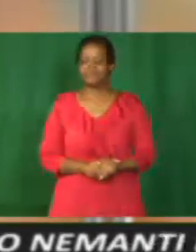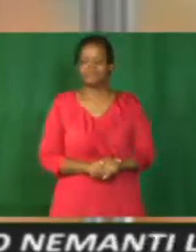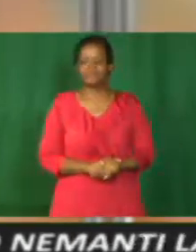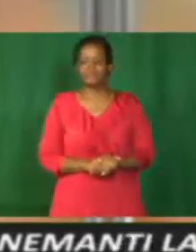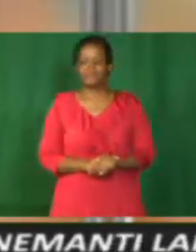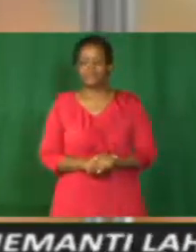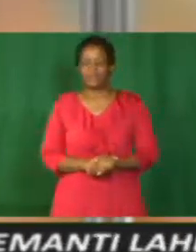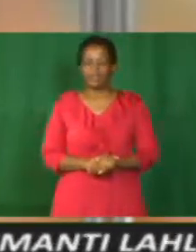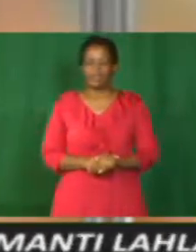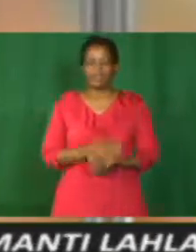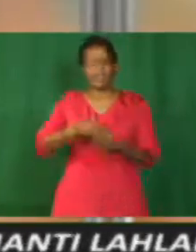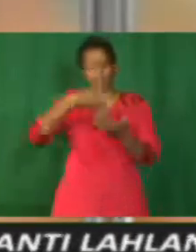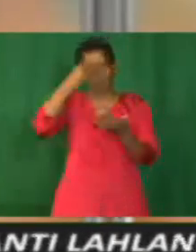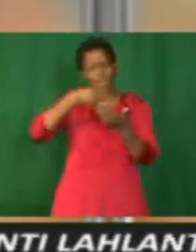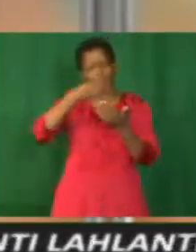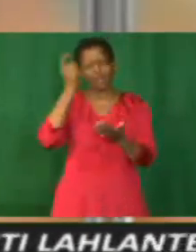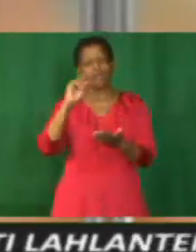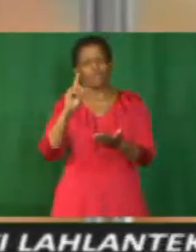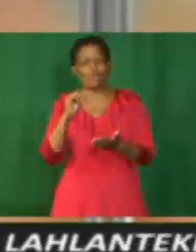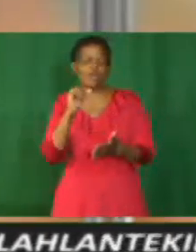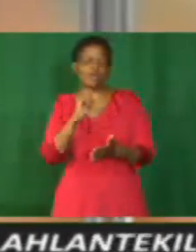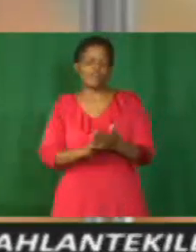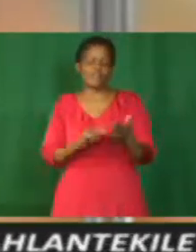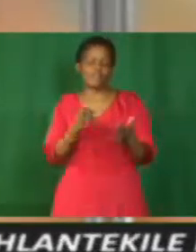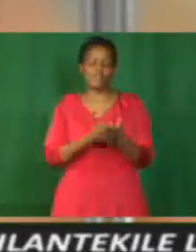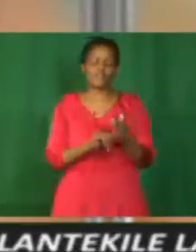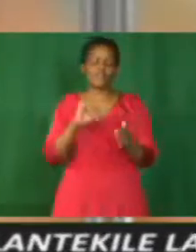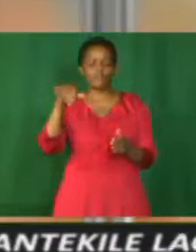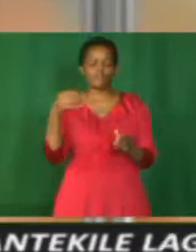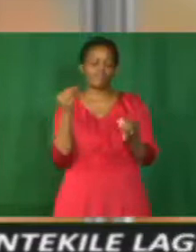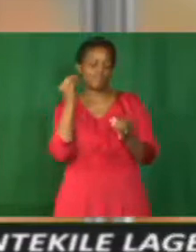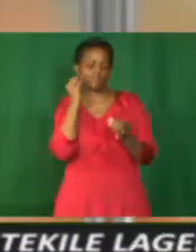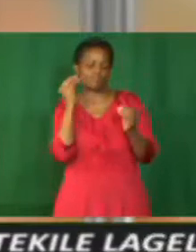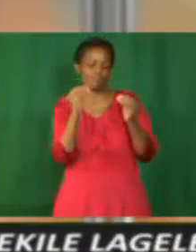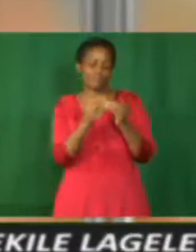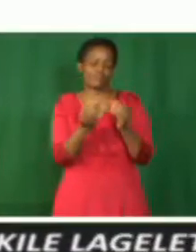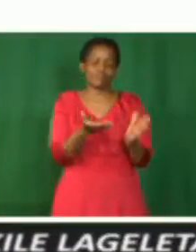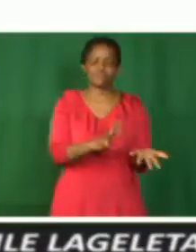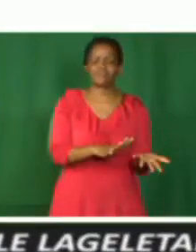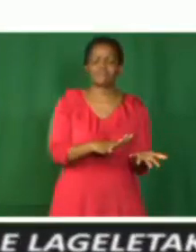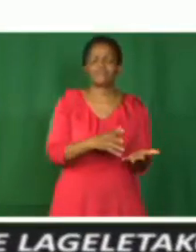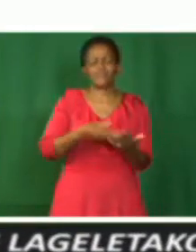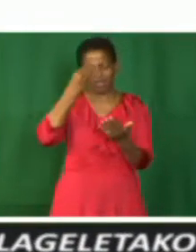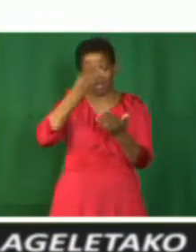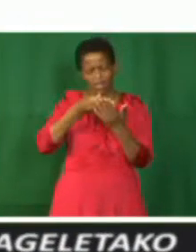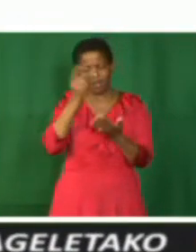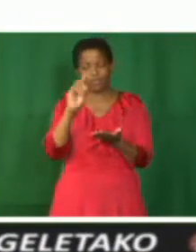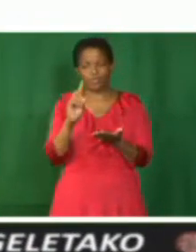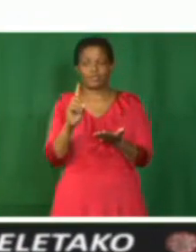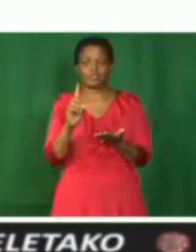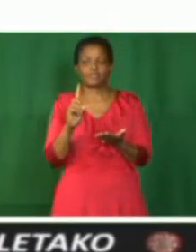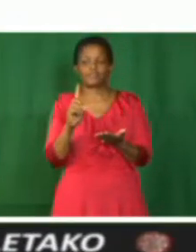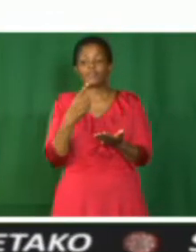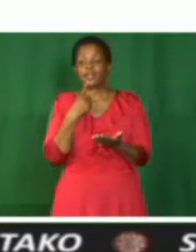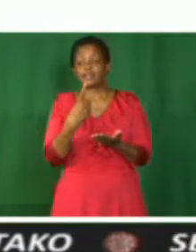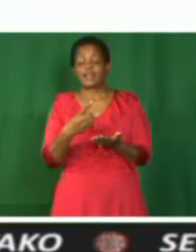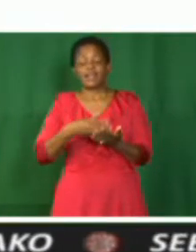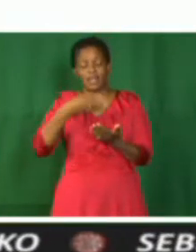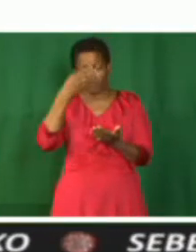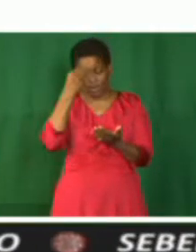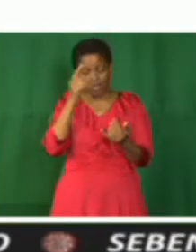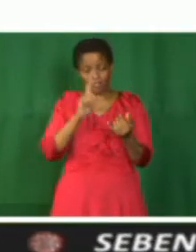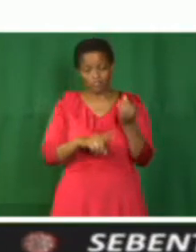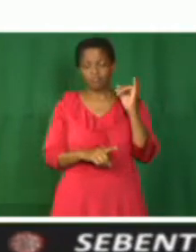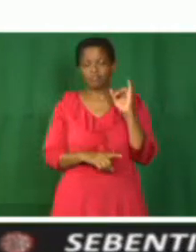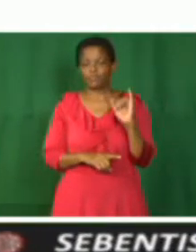looking at lessons learned from the death of Judas Iscariot. And we had actually mentioned the very